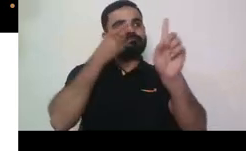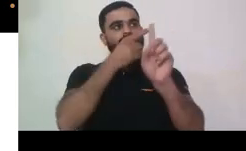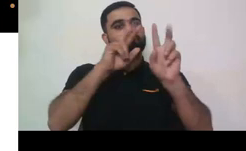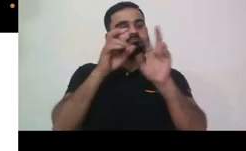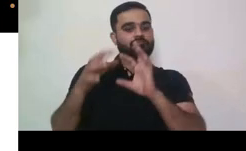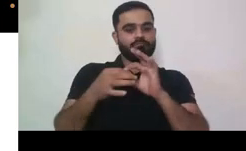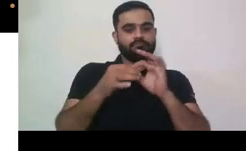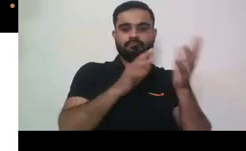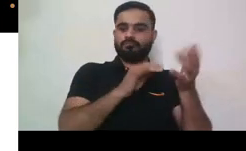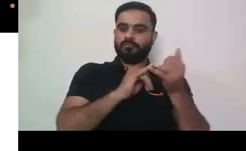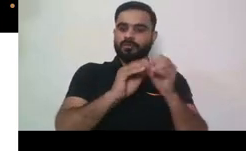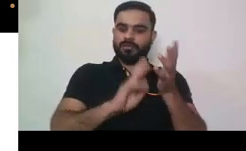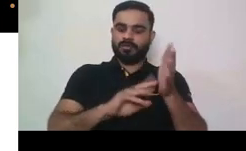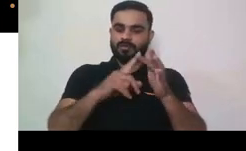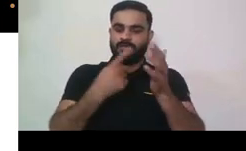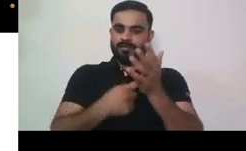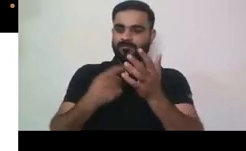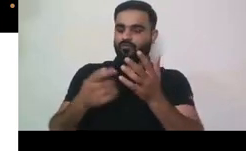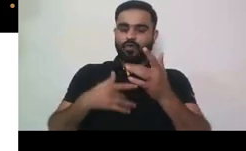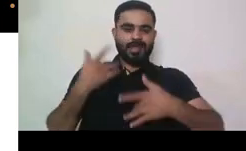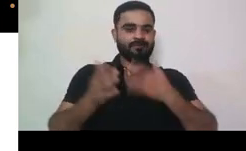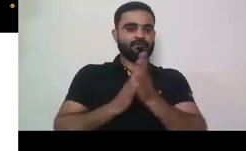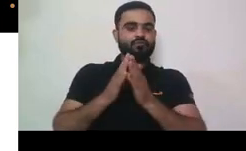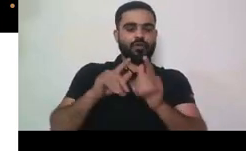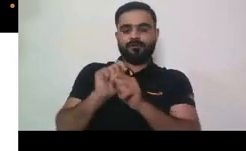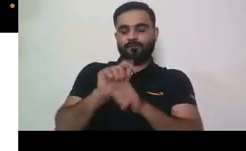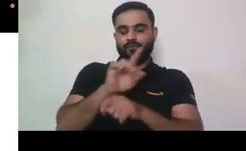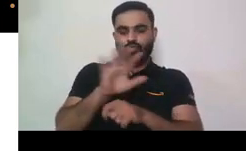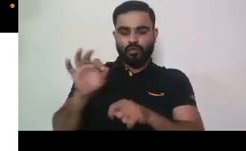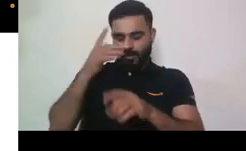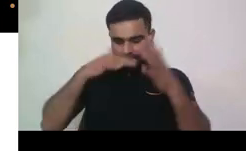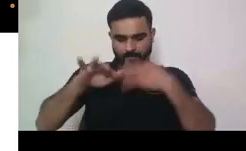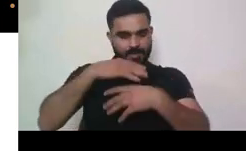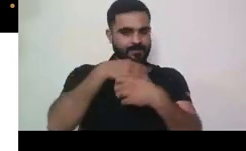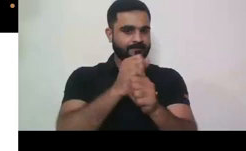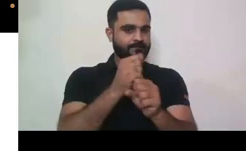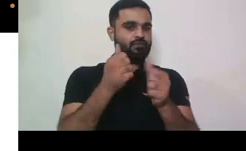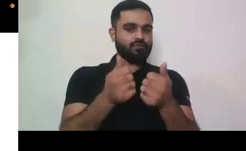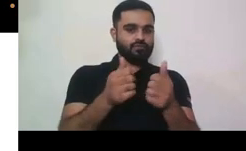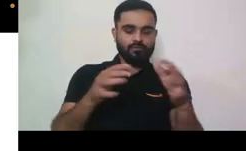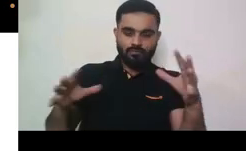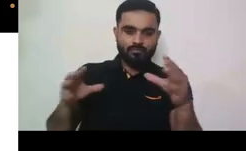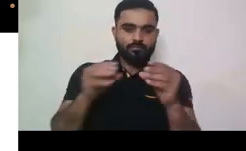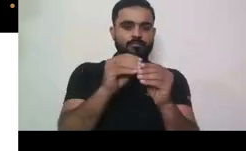Samir should not get, okay, should give some exciting tasks every week, plan creatively. Good. Can you elaborate?